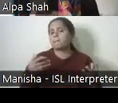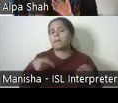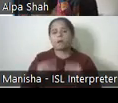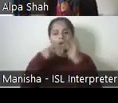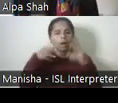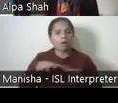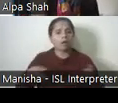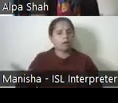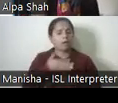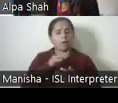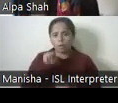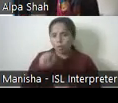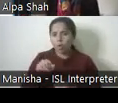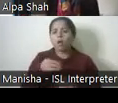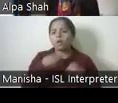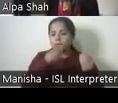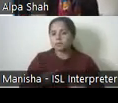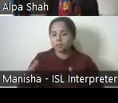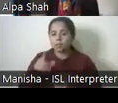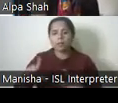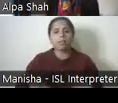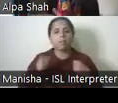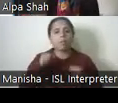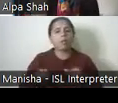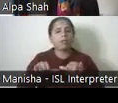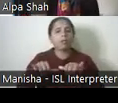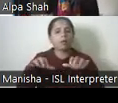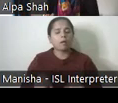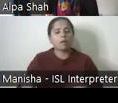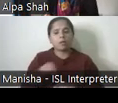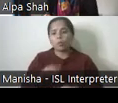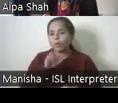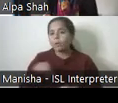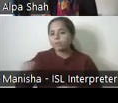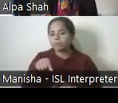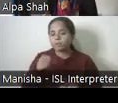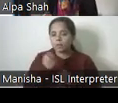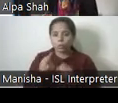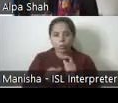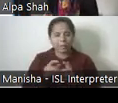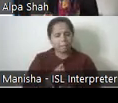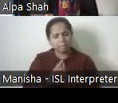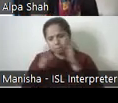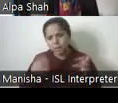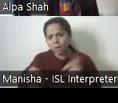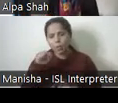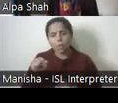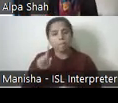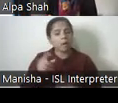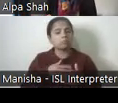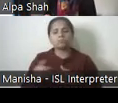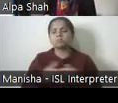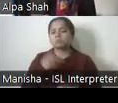communities have to supplement their ability to live off the land and forest with wage labor through seasonal migration. However, unlike